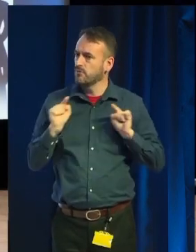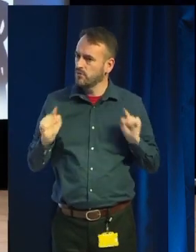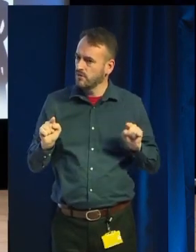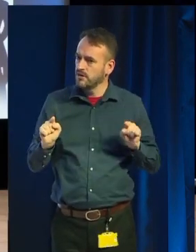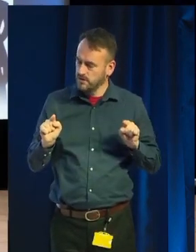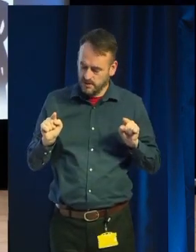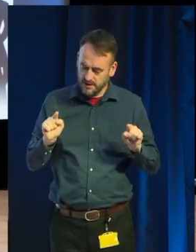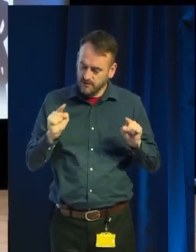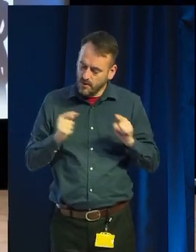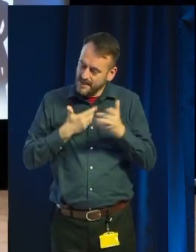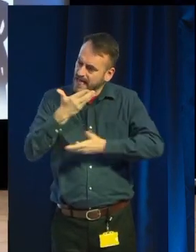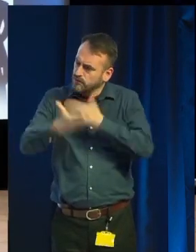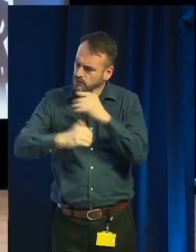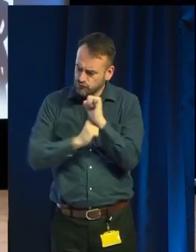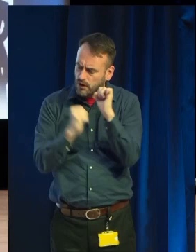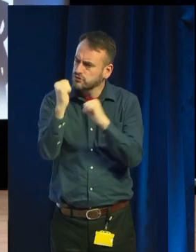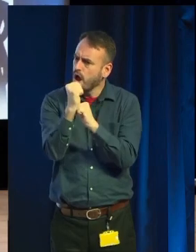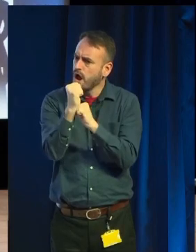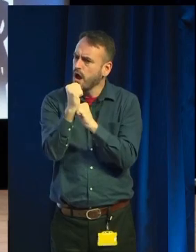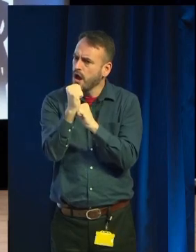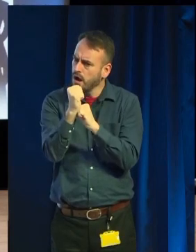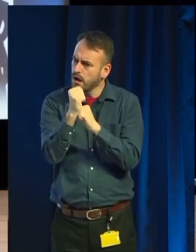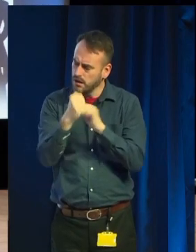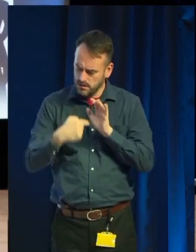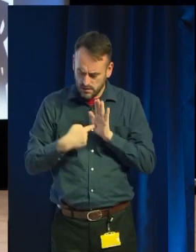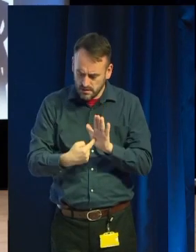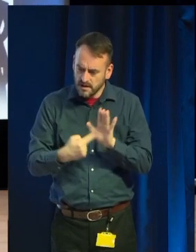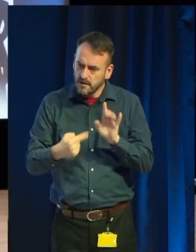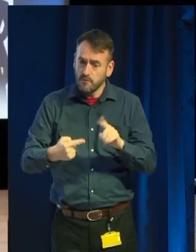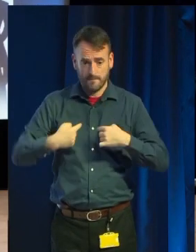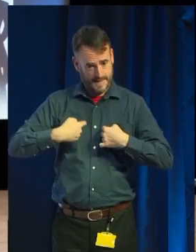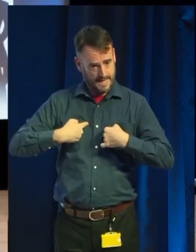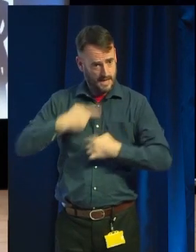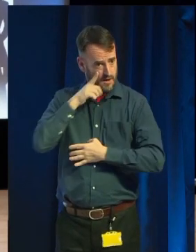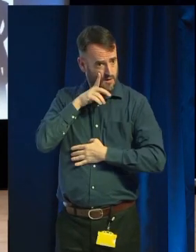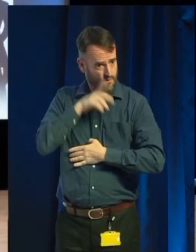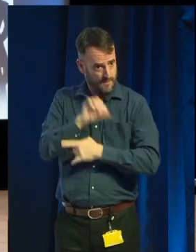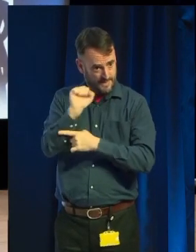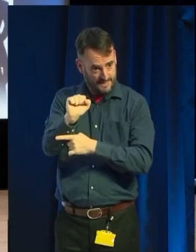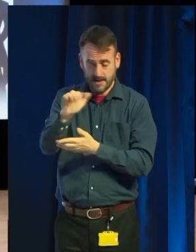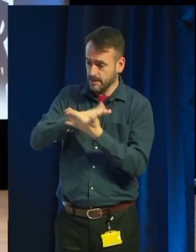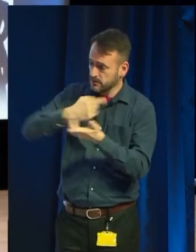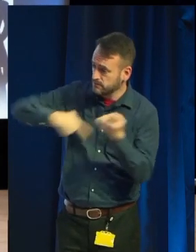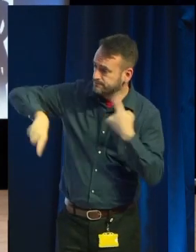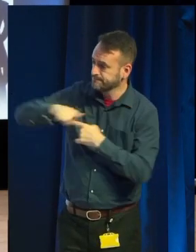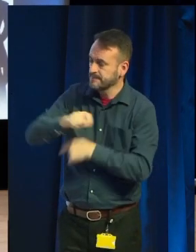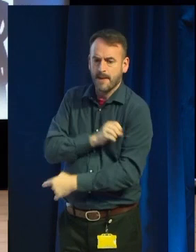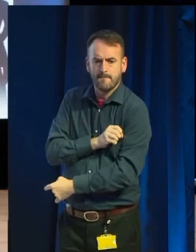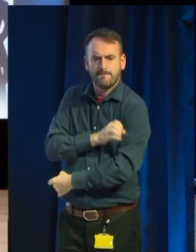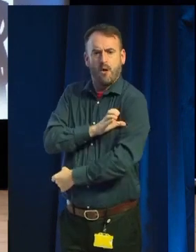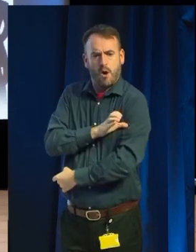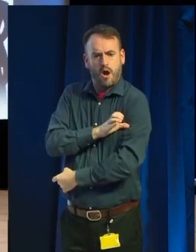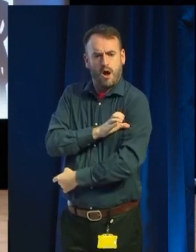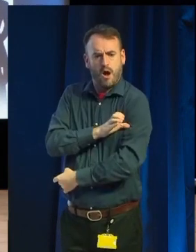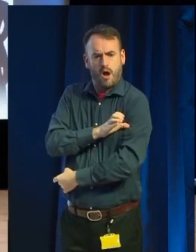narrative structure. Since for me feminism is about empowerment, I try to encourage the player